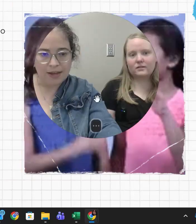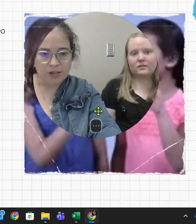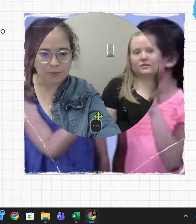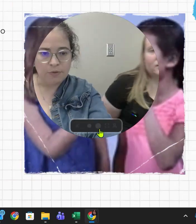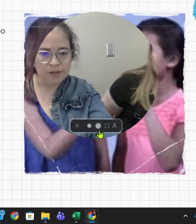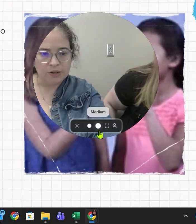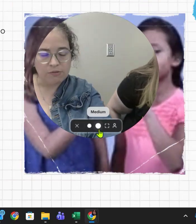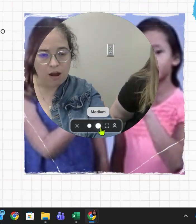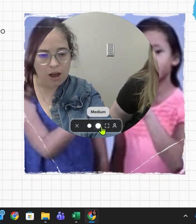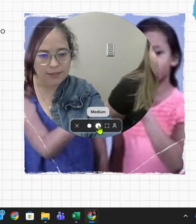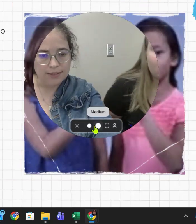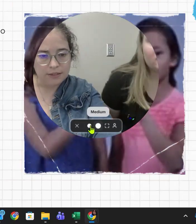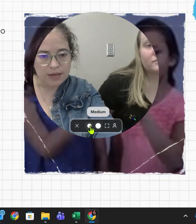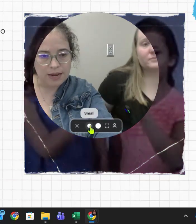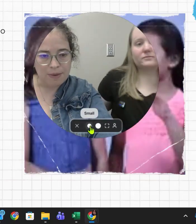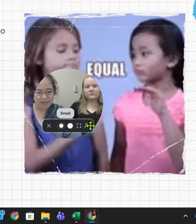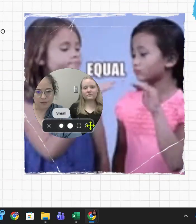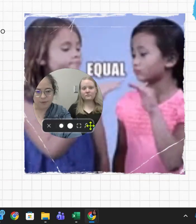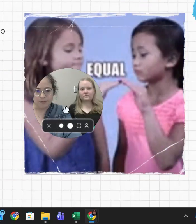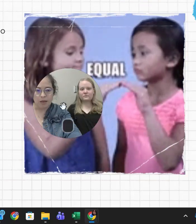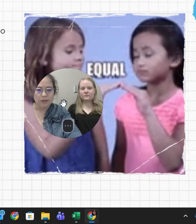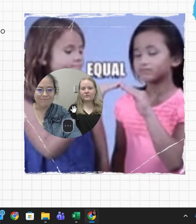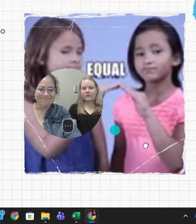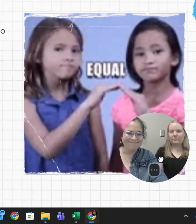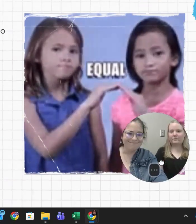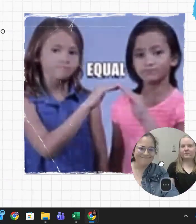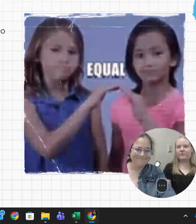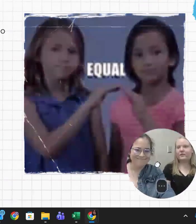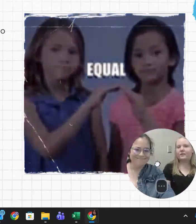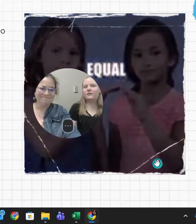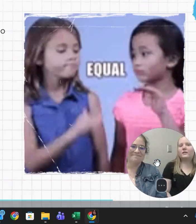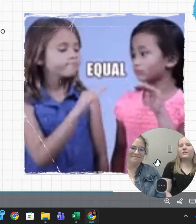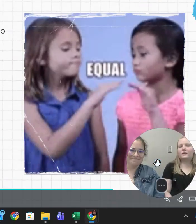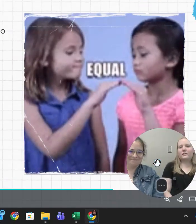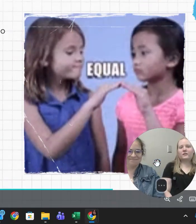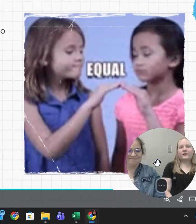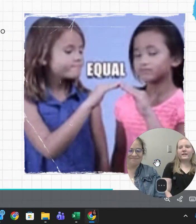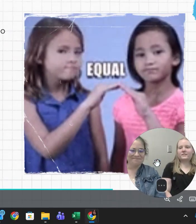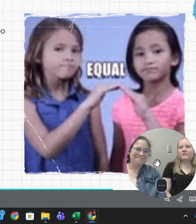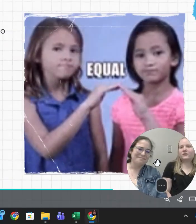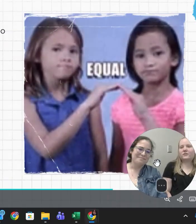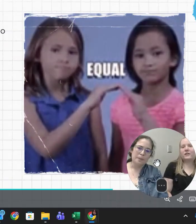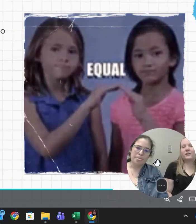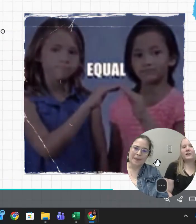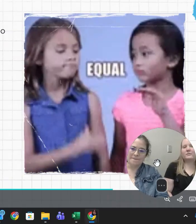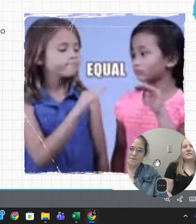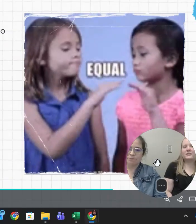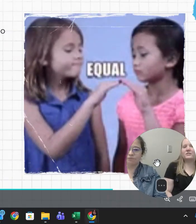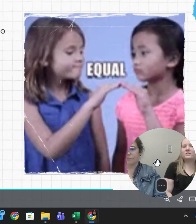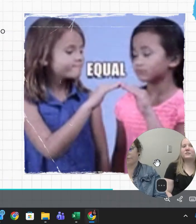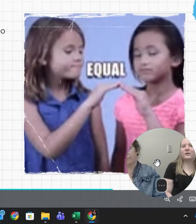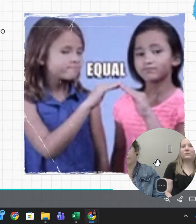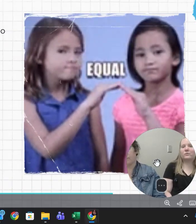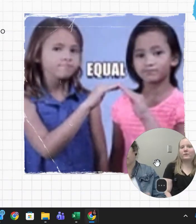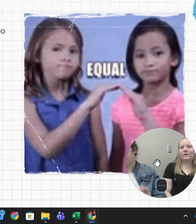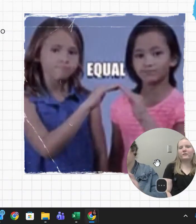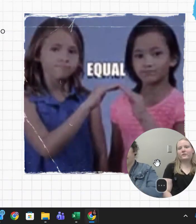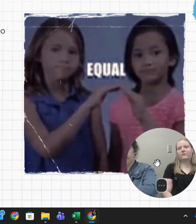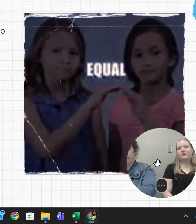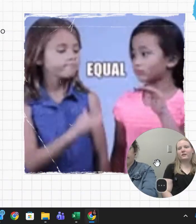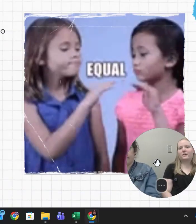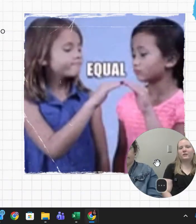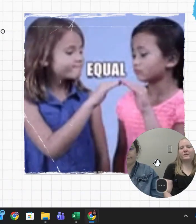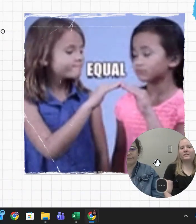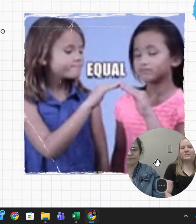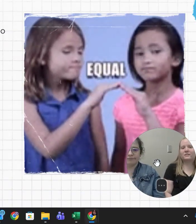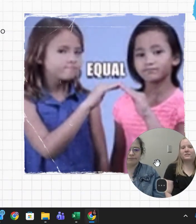Back. Yeah, I was gonna move us across and make us a little bit smaller. Okay. All right, so this section is about